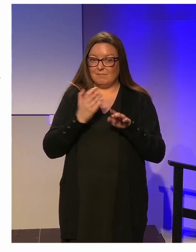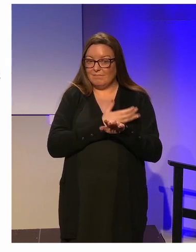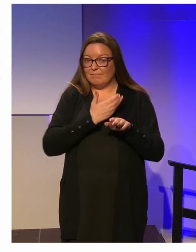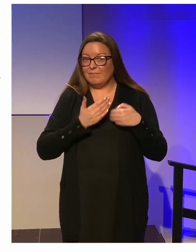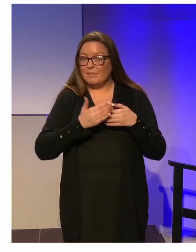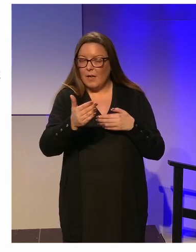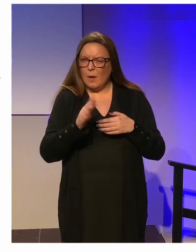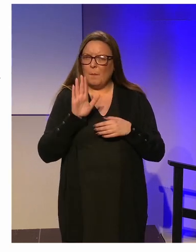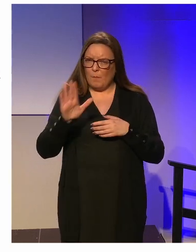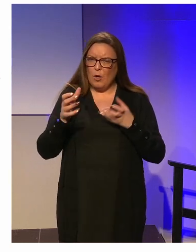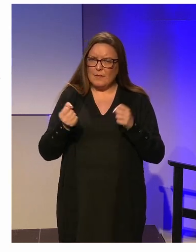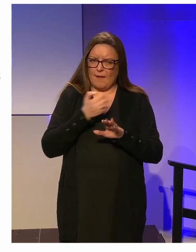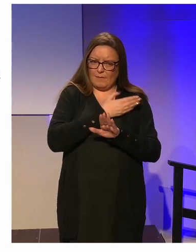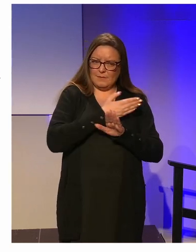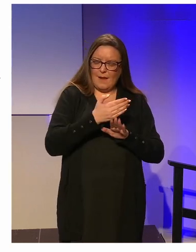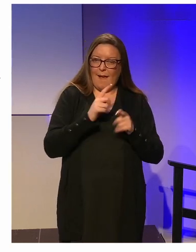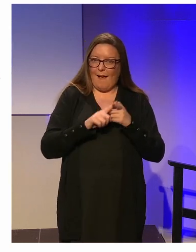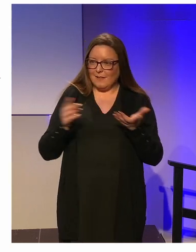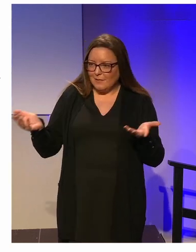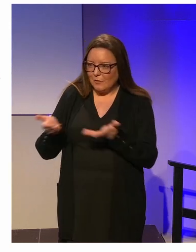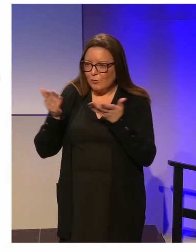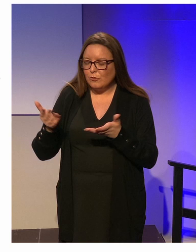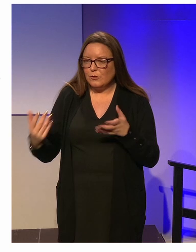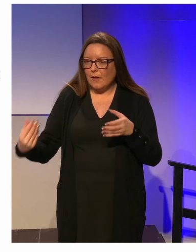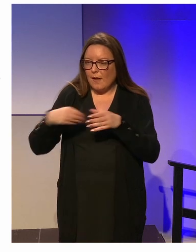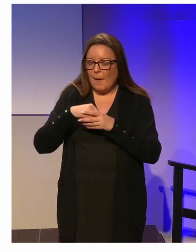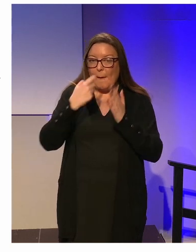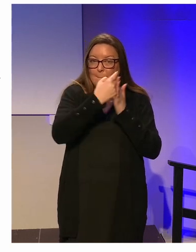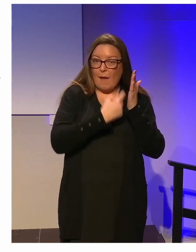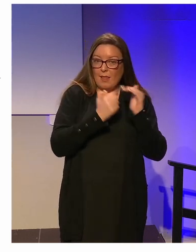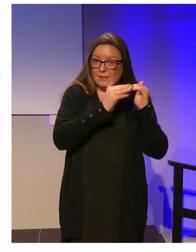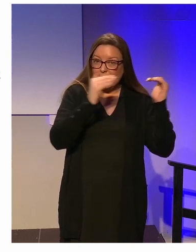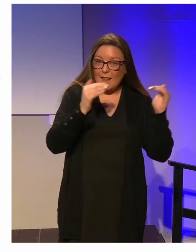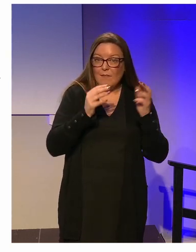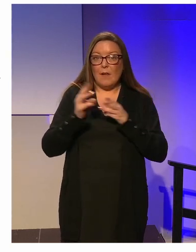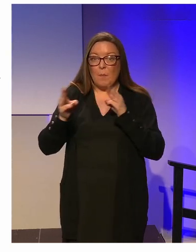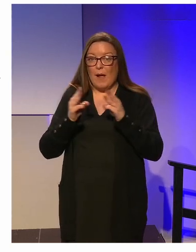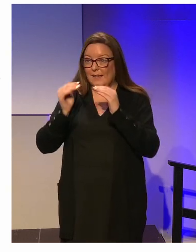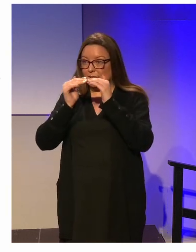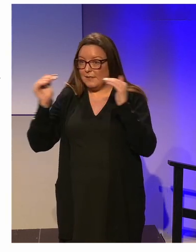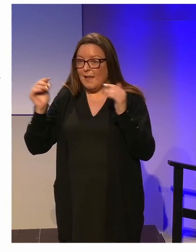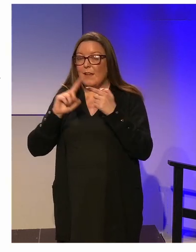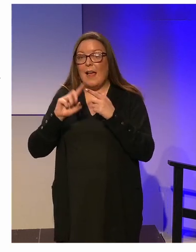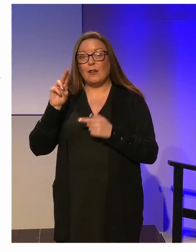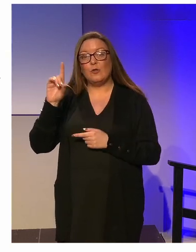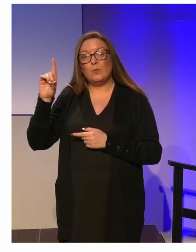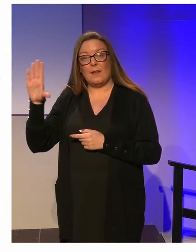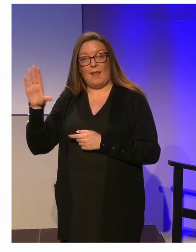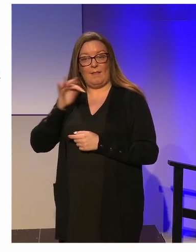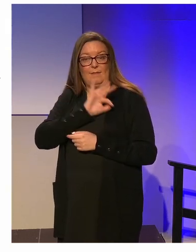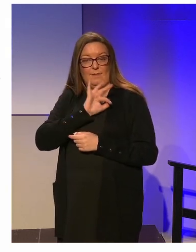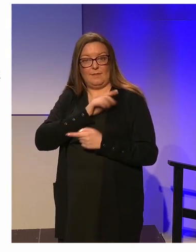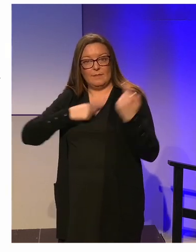a plug-in and a buy-in at a procedural level, at a policy level, at a practice level. And UDL for us and